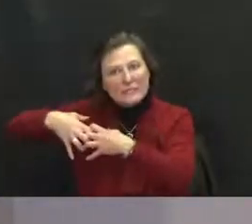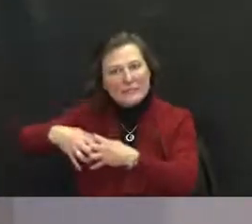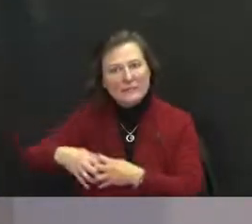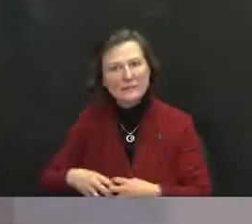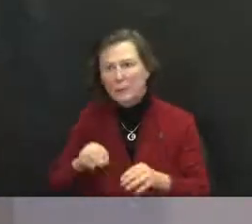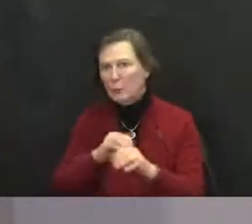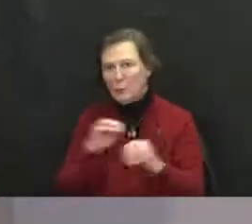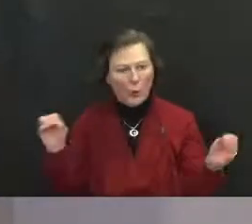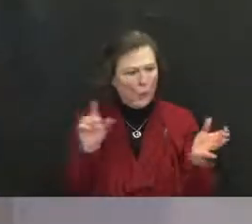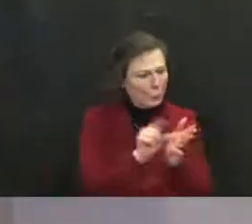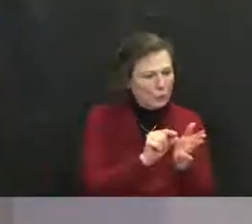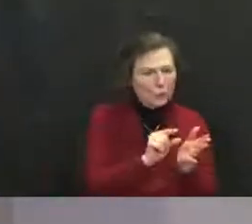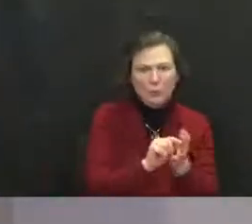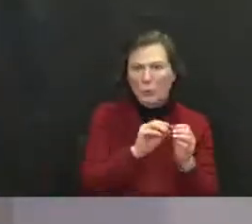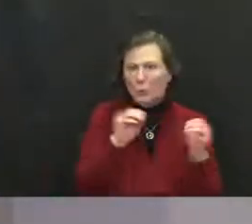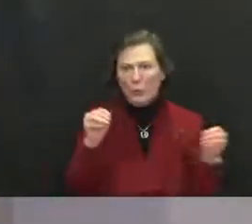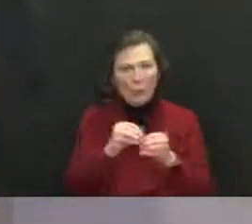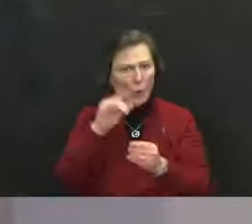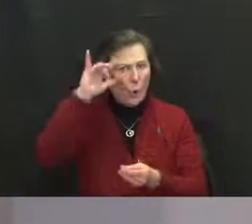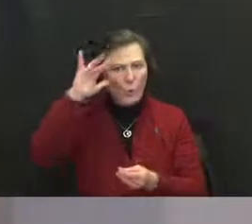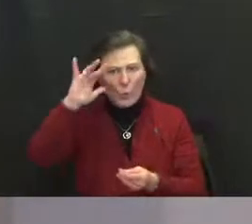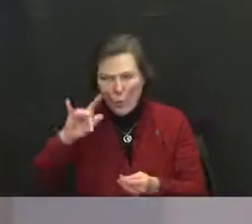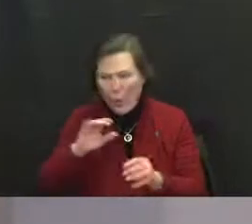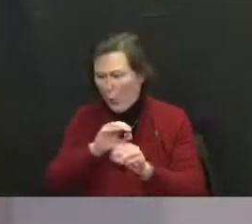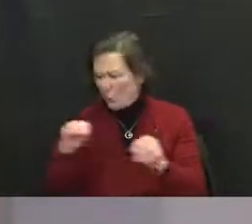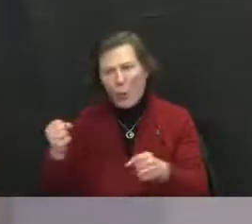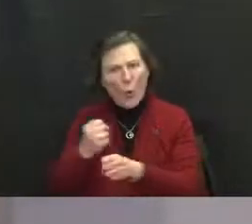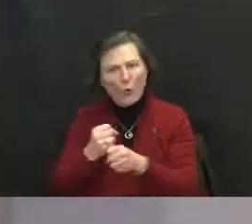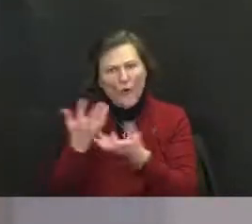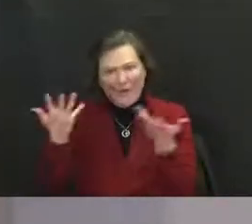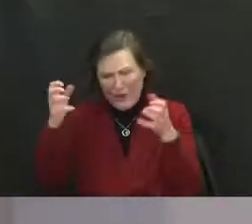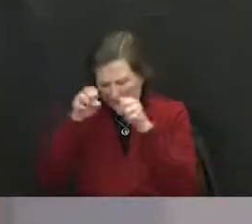newspaper, no more change, no coffee.